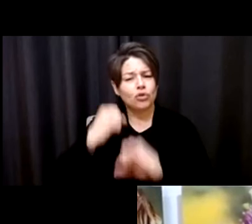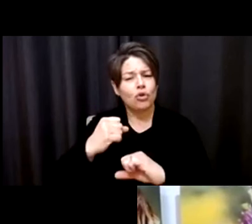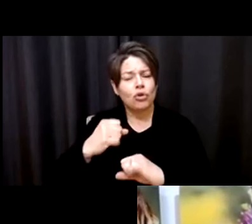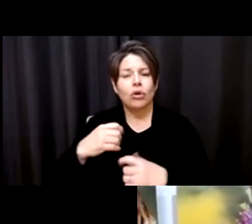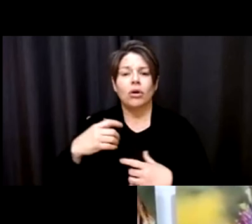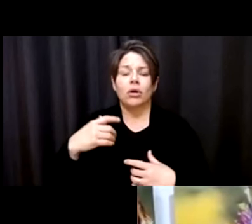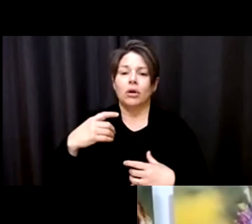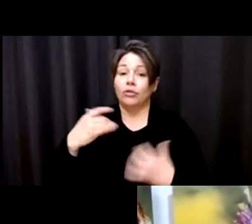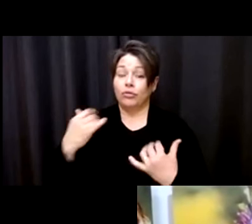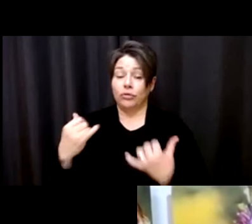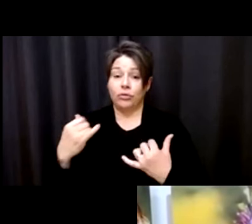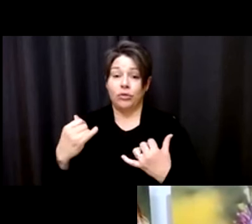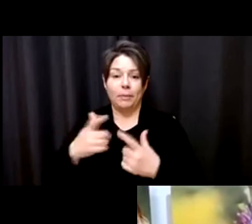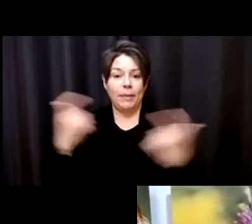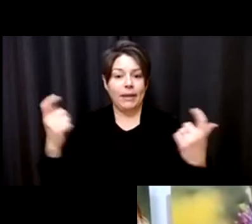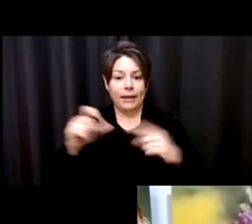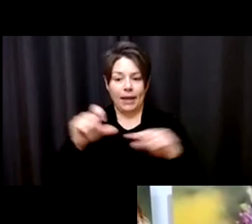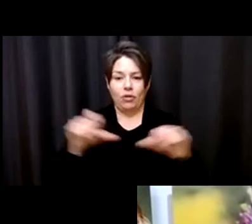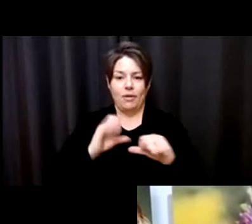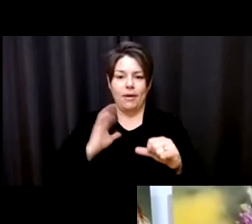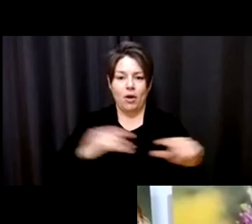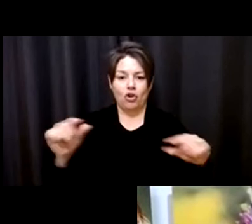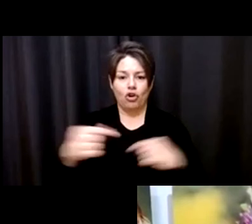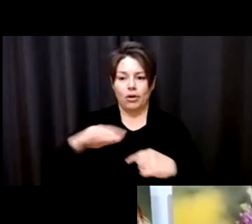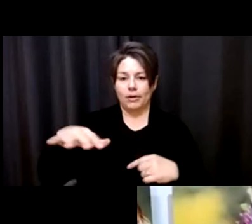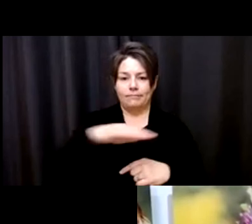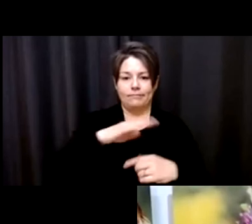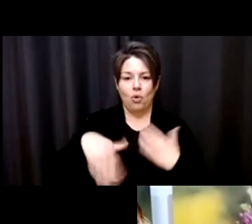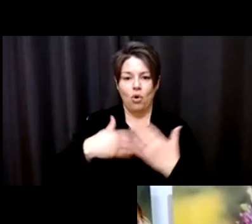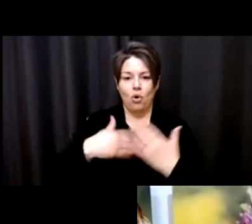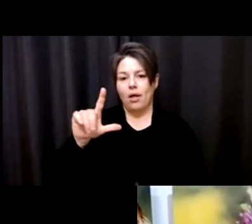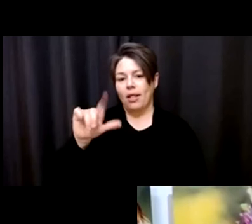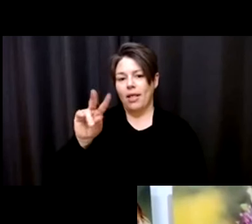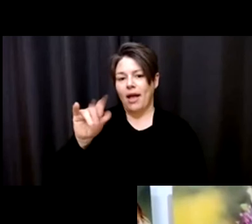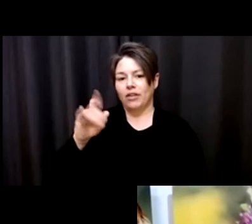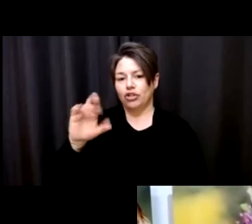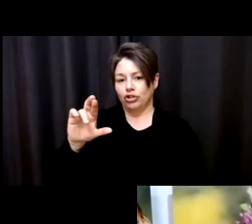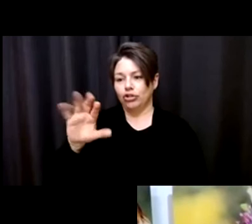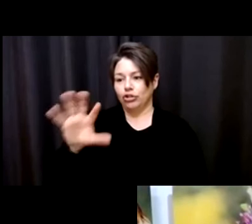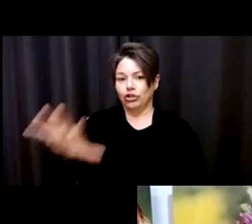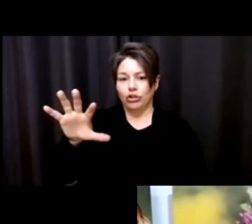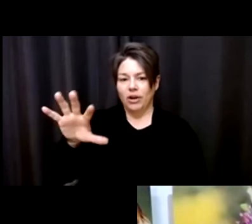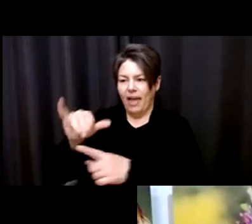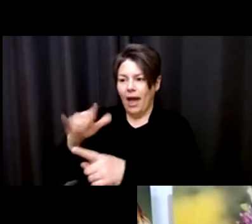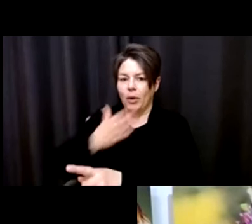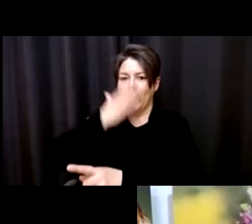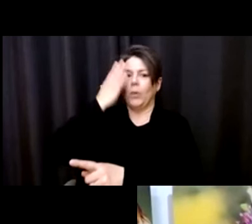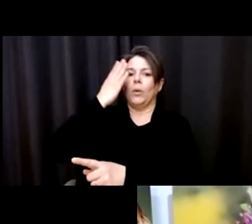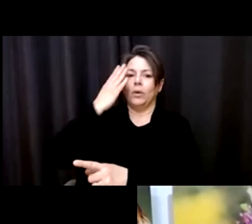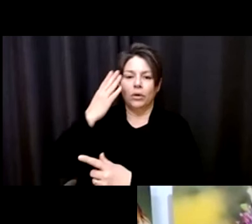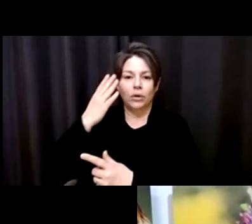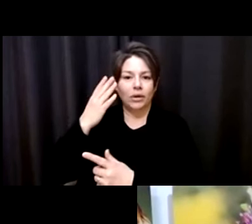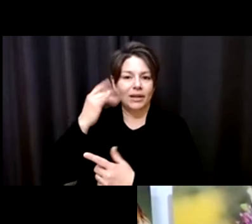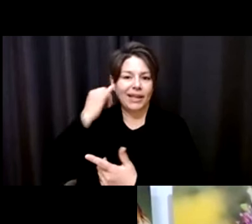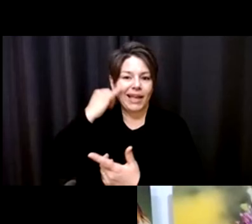big area in our garden that's all lavender. That I can smell, and especially if you're cleaning, you